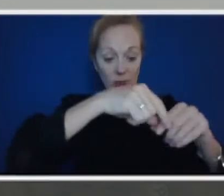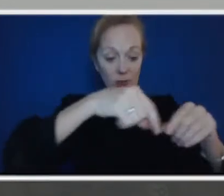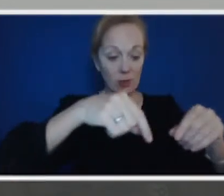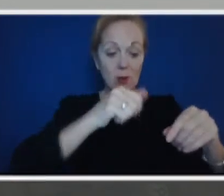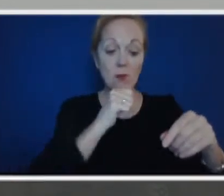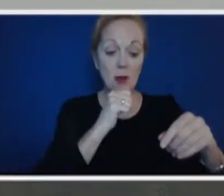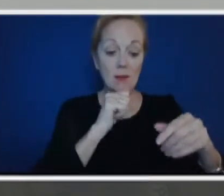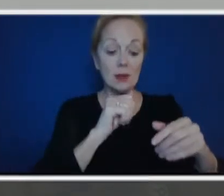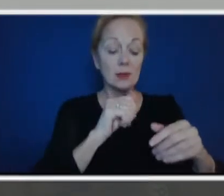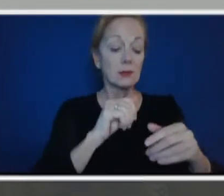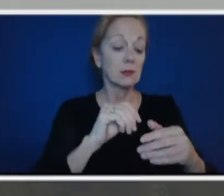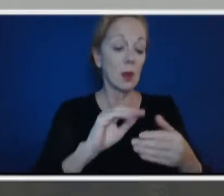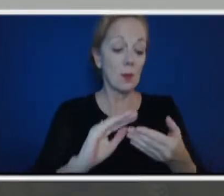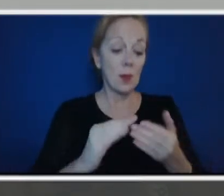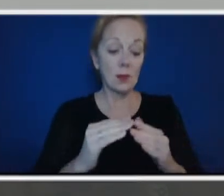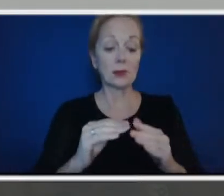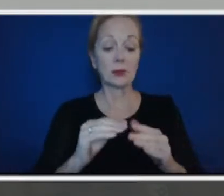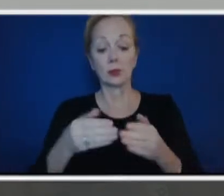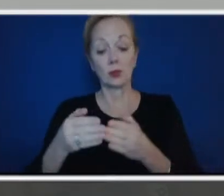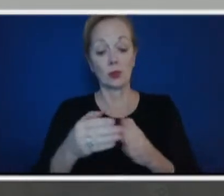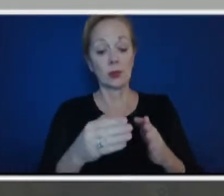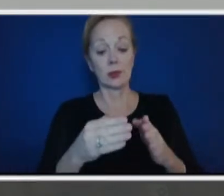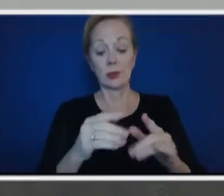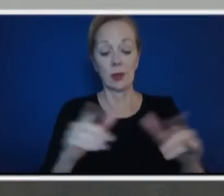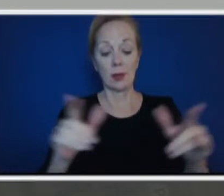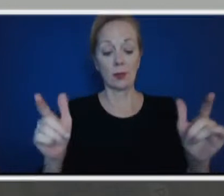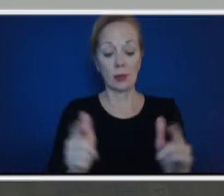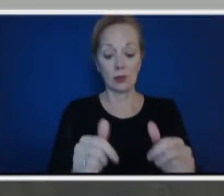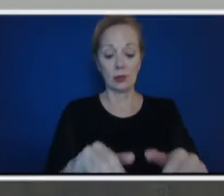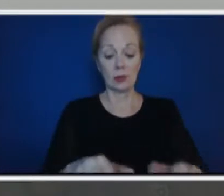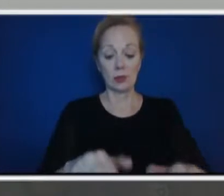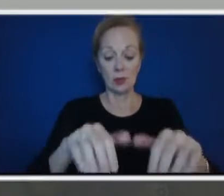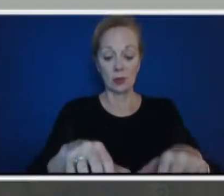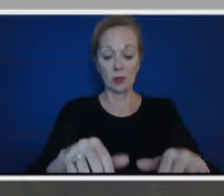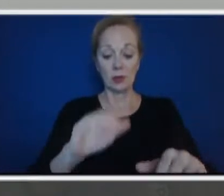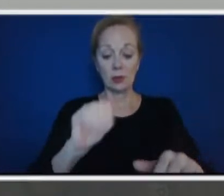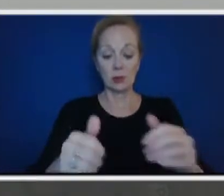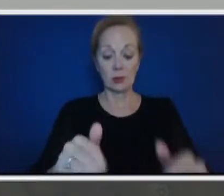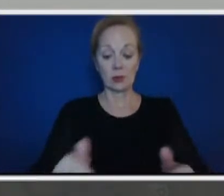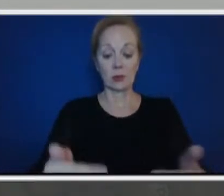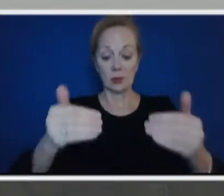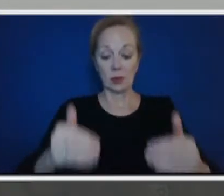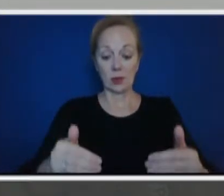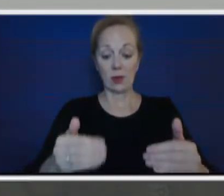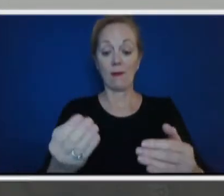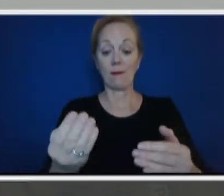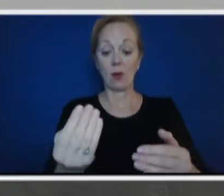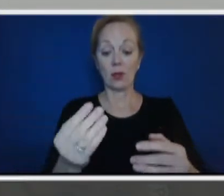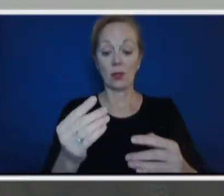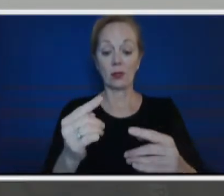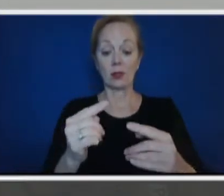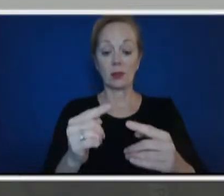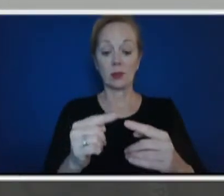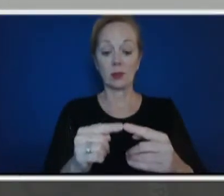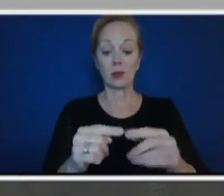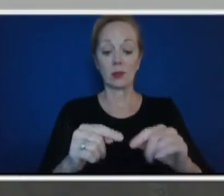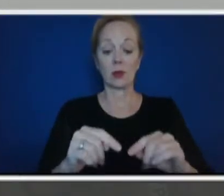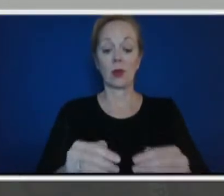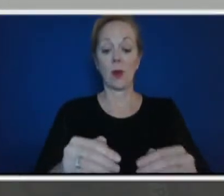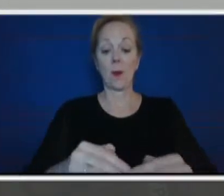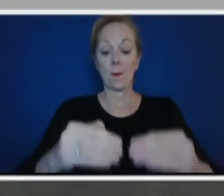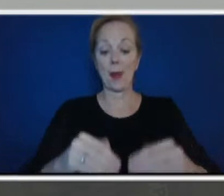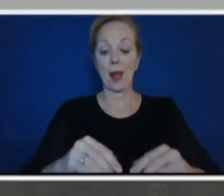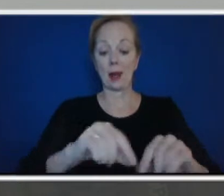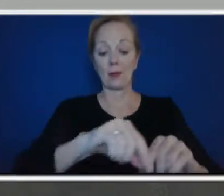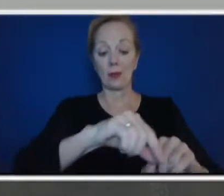400 feet of a public or private street, and then reduce setback along those private streets from 14 feet from back of curb. So again, those are all